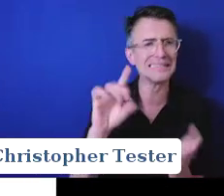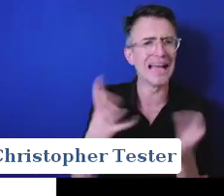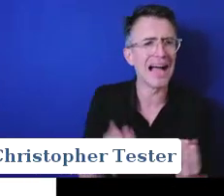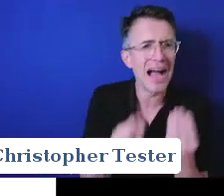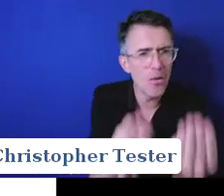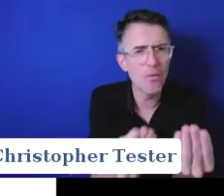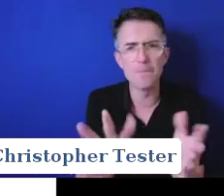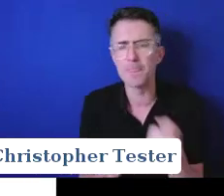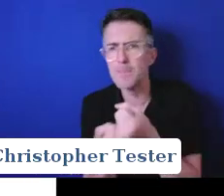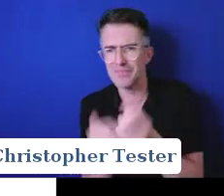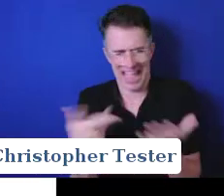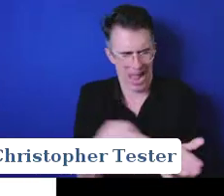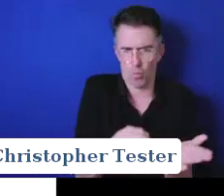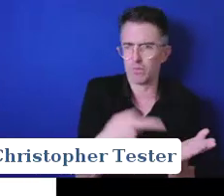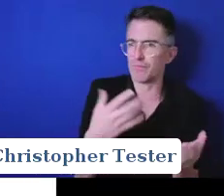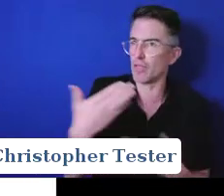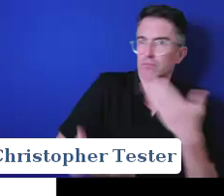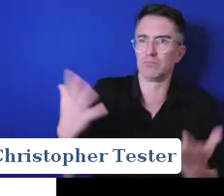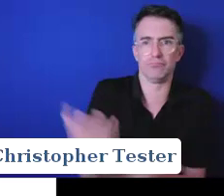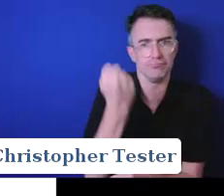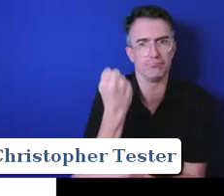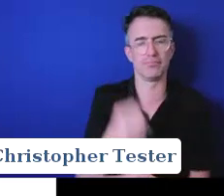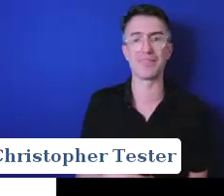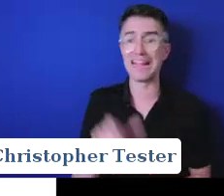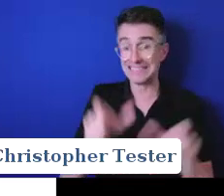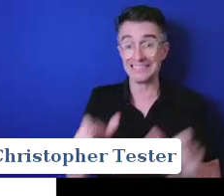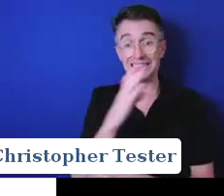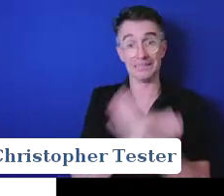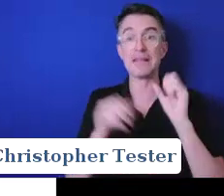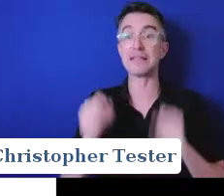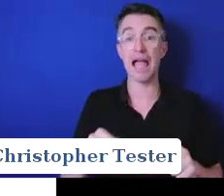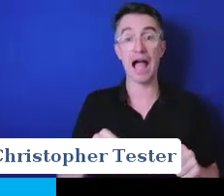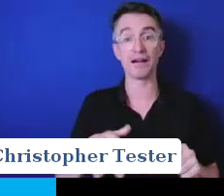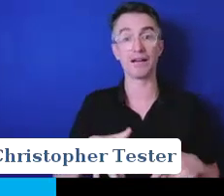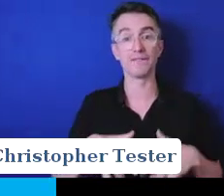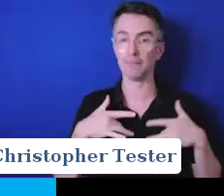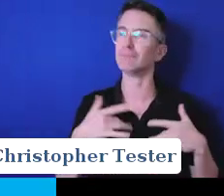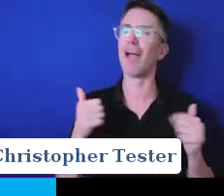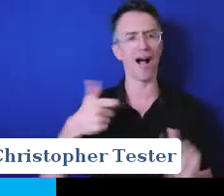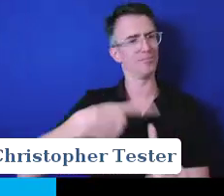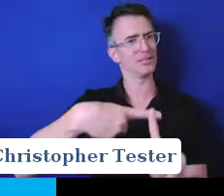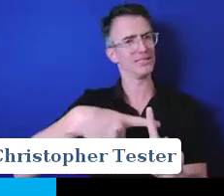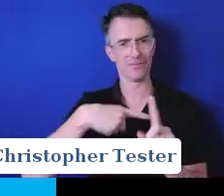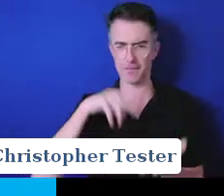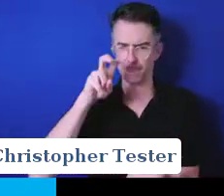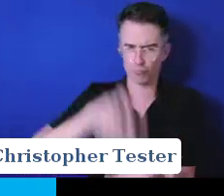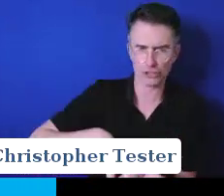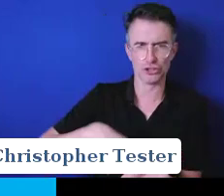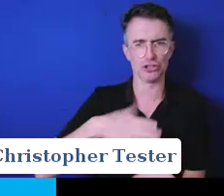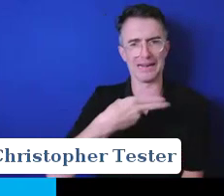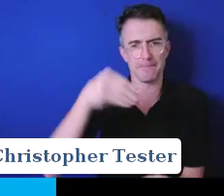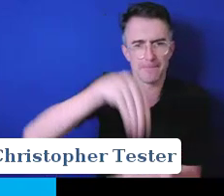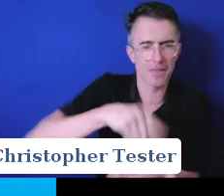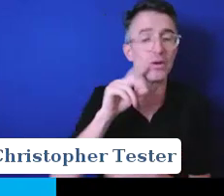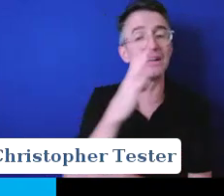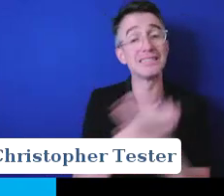persons with disability are willing to register themselves. It was very quick, but that's all from my